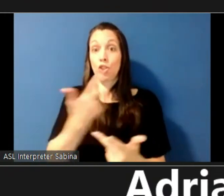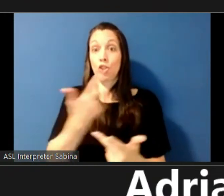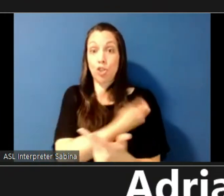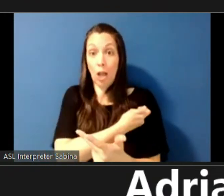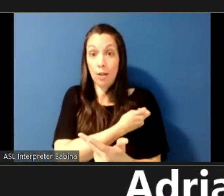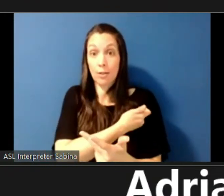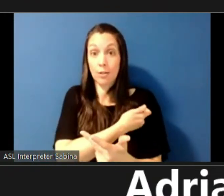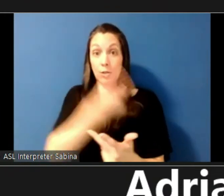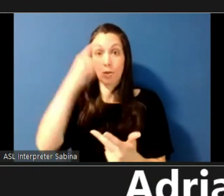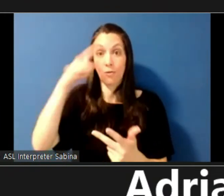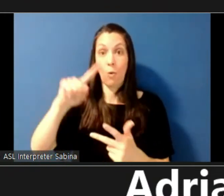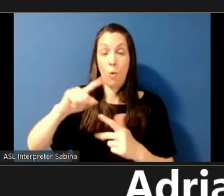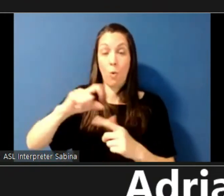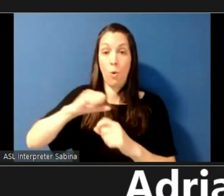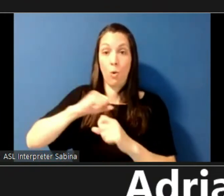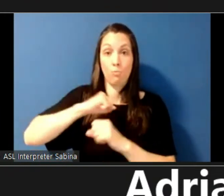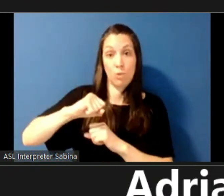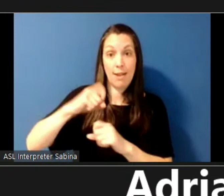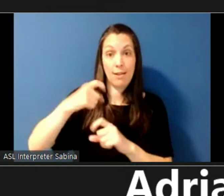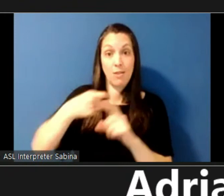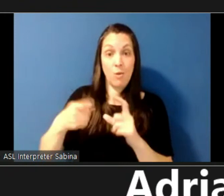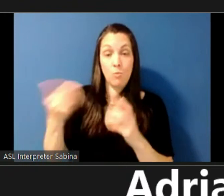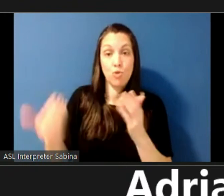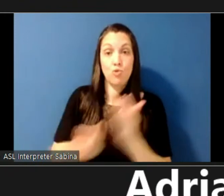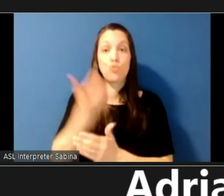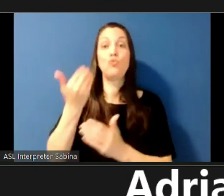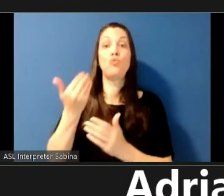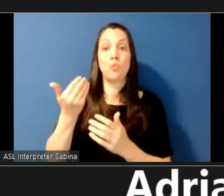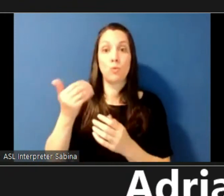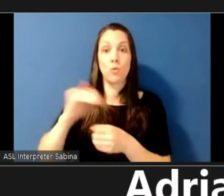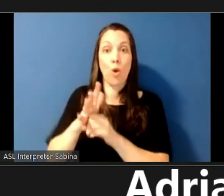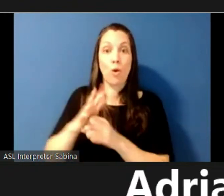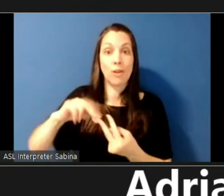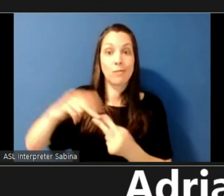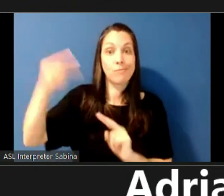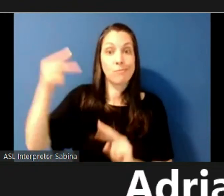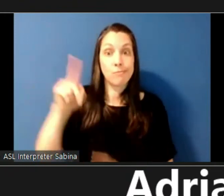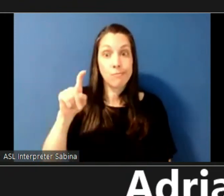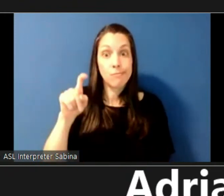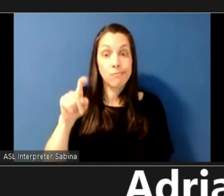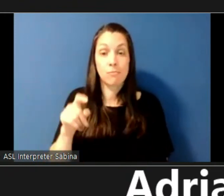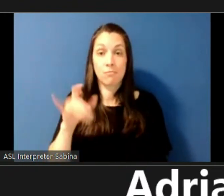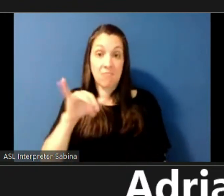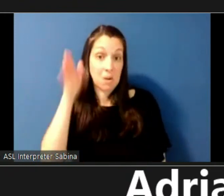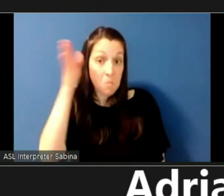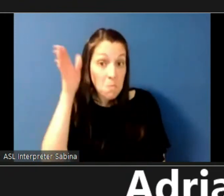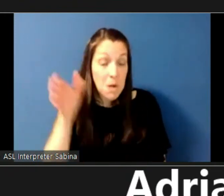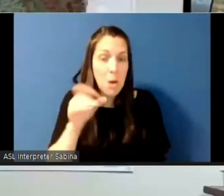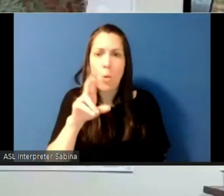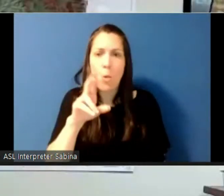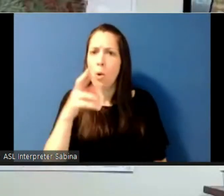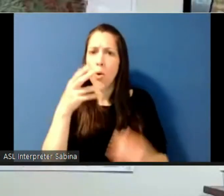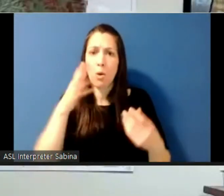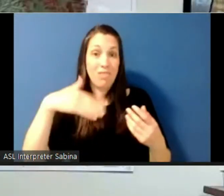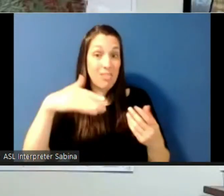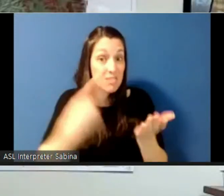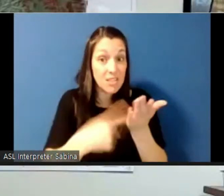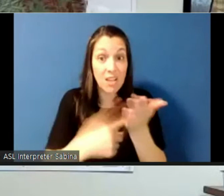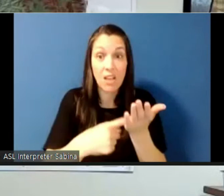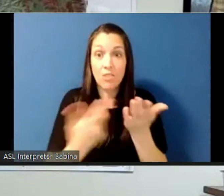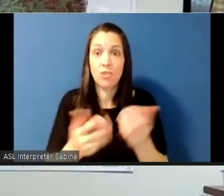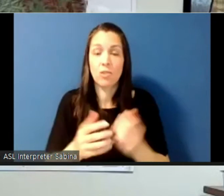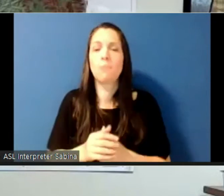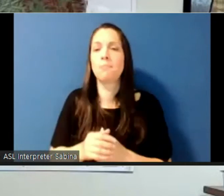these new variants? Is that in the pipeline? Is that something that there's been any discussion of a timeline for? First of all,